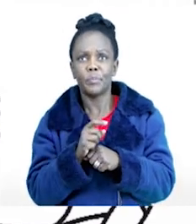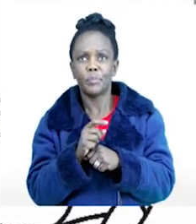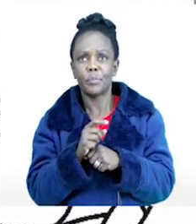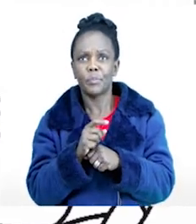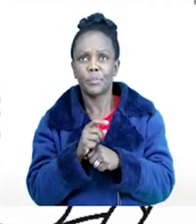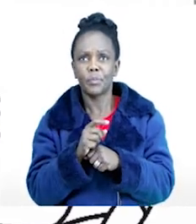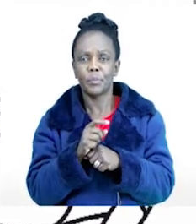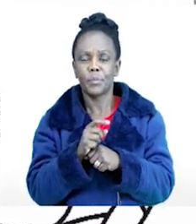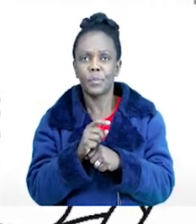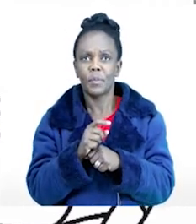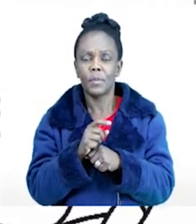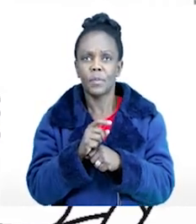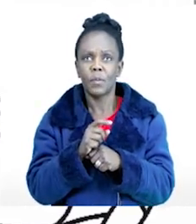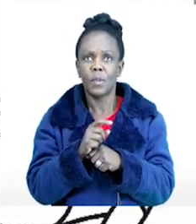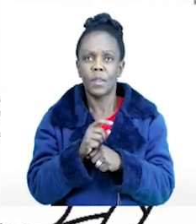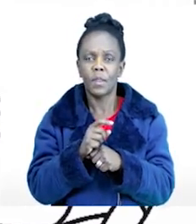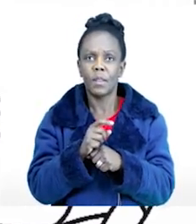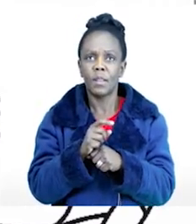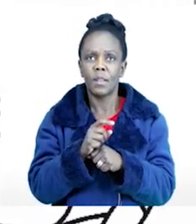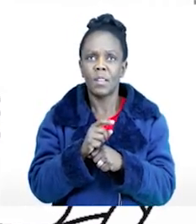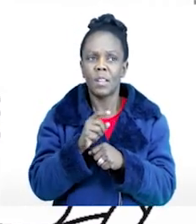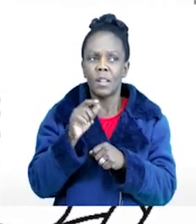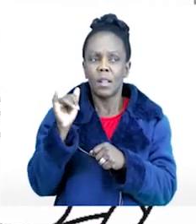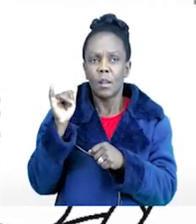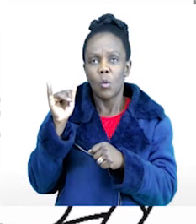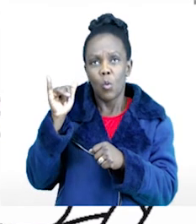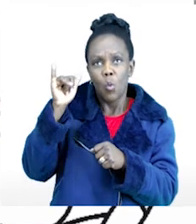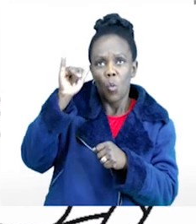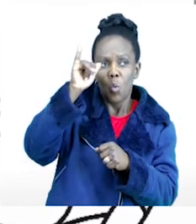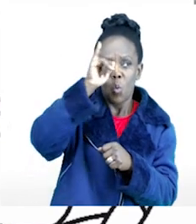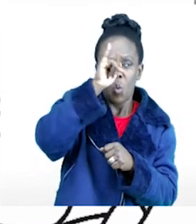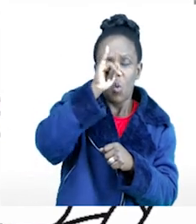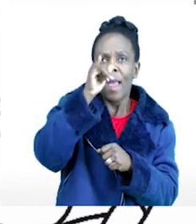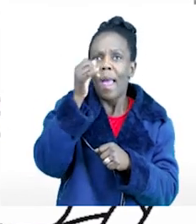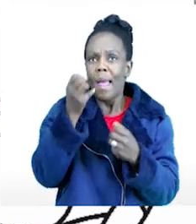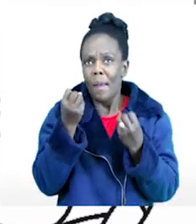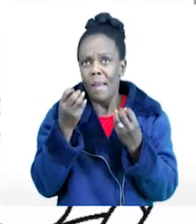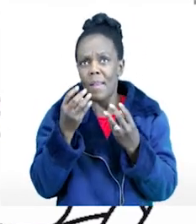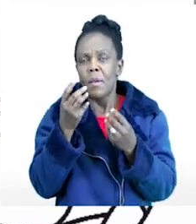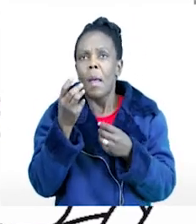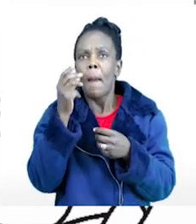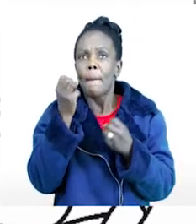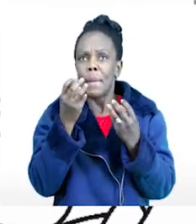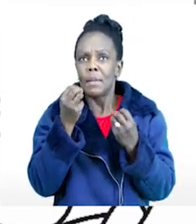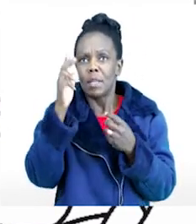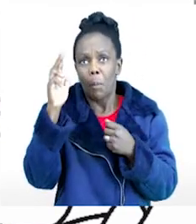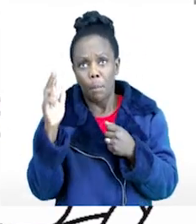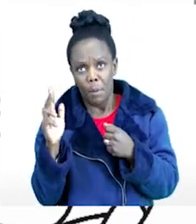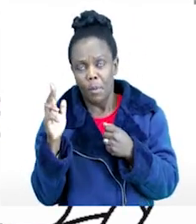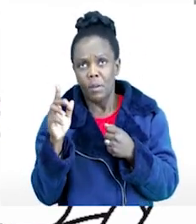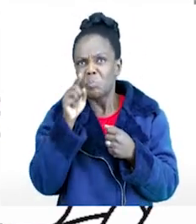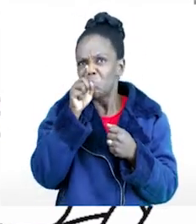aeroplane. An aeroplane can carry many people, but a helicopter can carry maybe 5 or